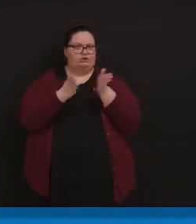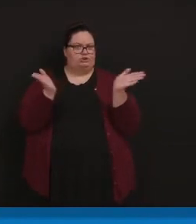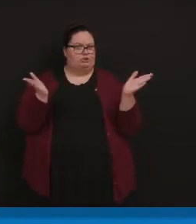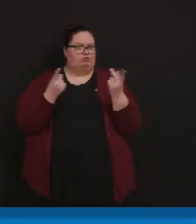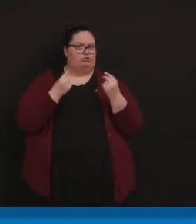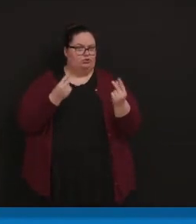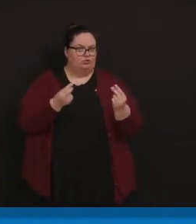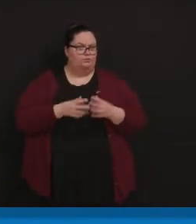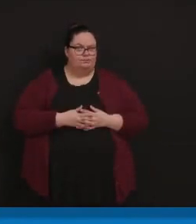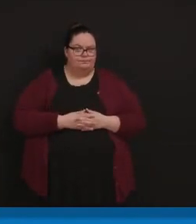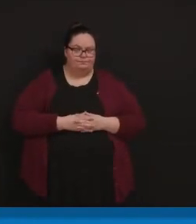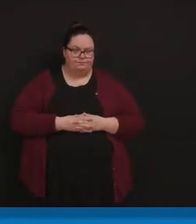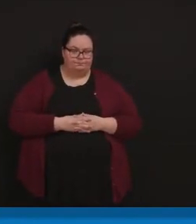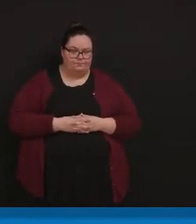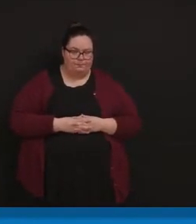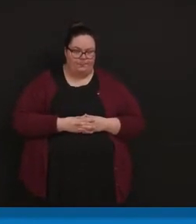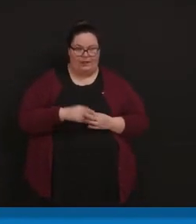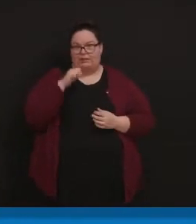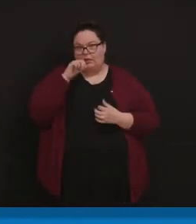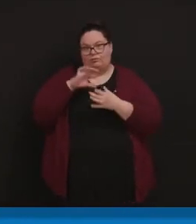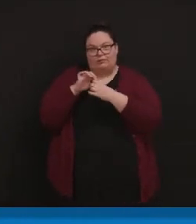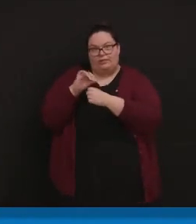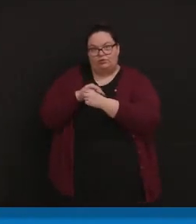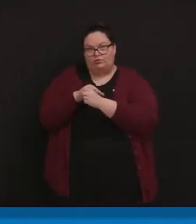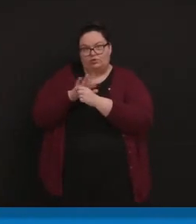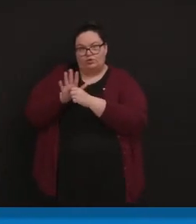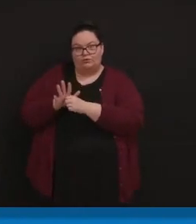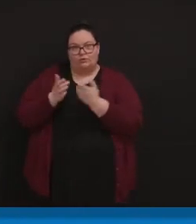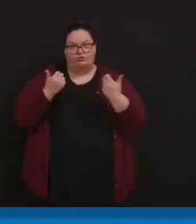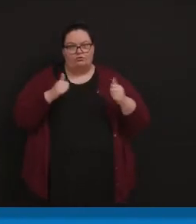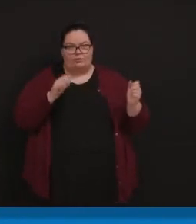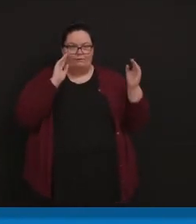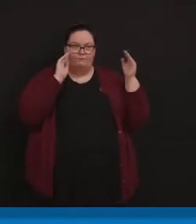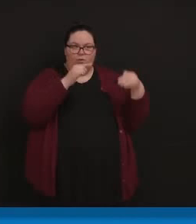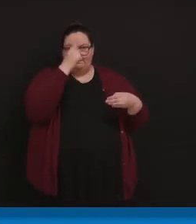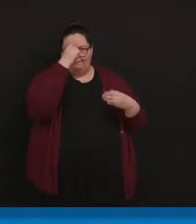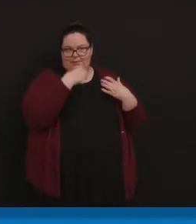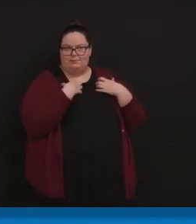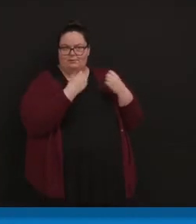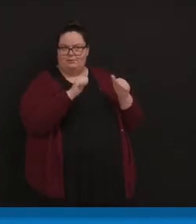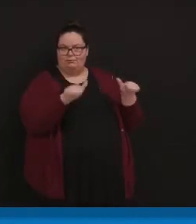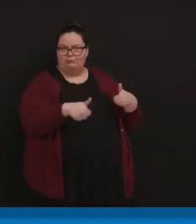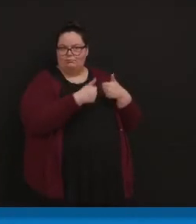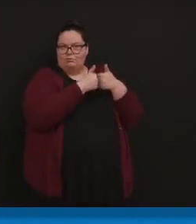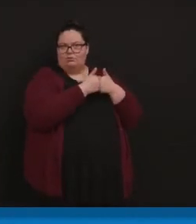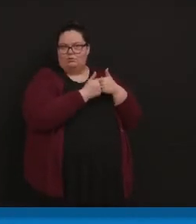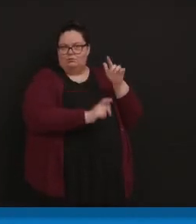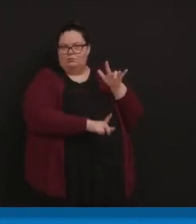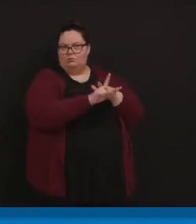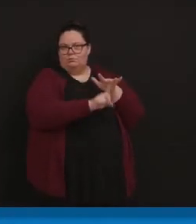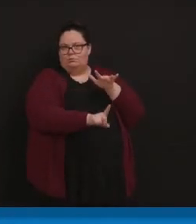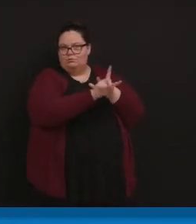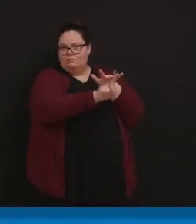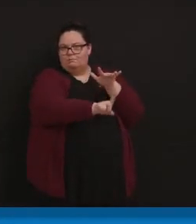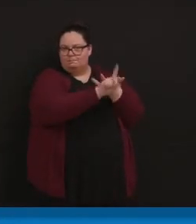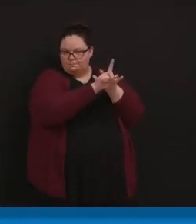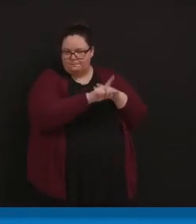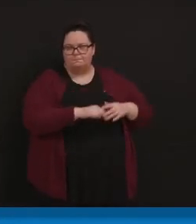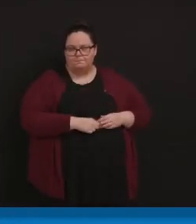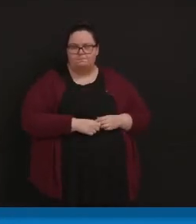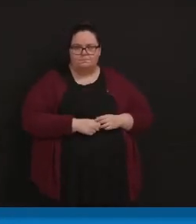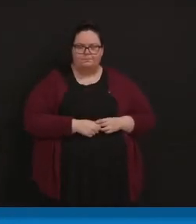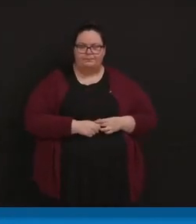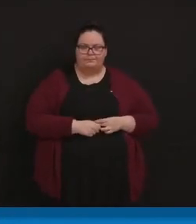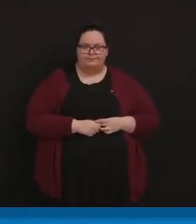effort, setting aside COVID-19, to try and make sure we deal with the mental health challenges that are becoming an ever-increasing problem across our